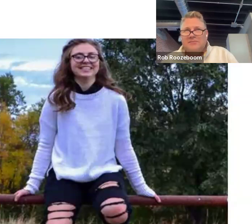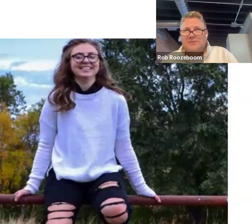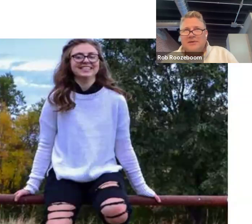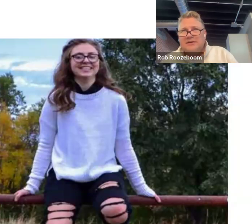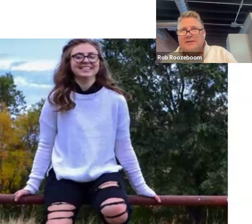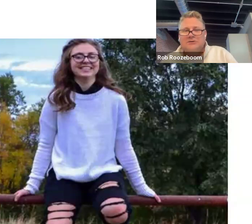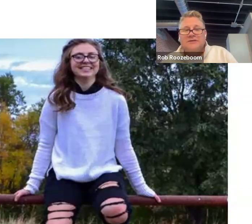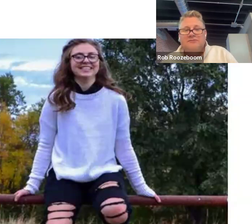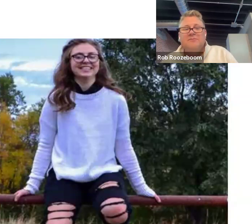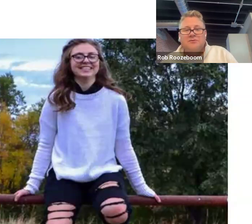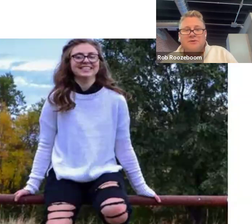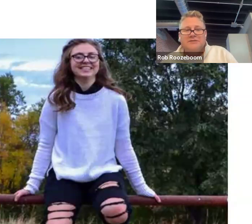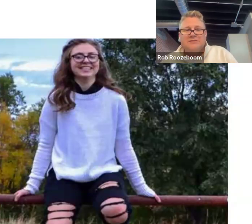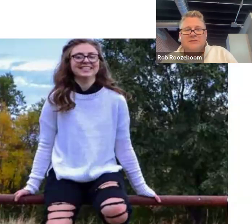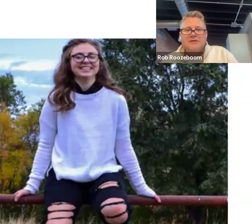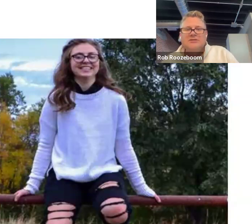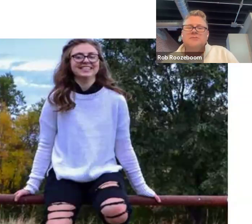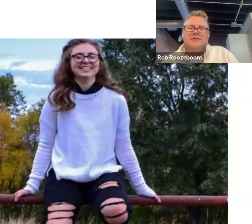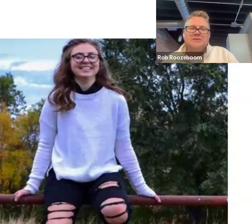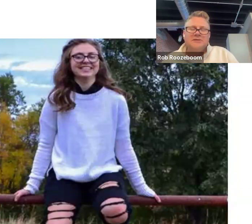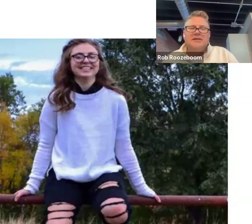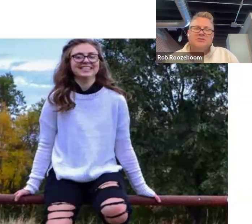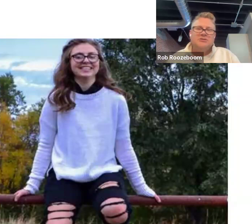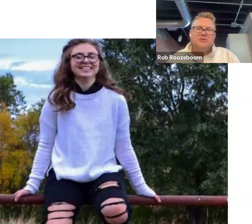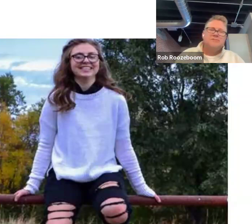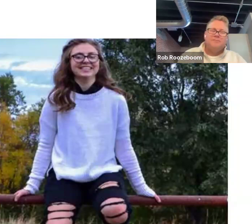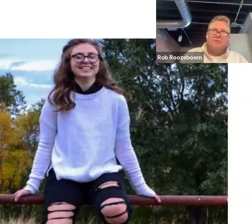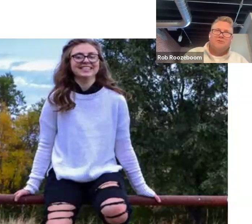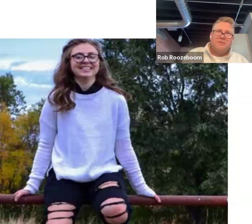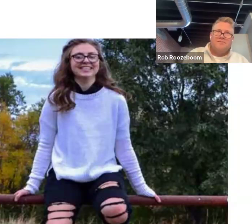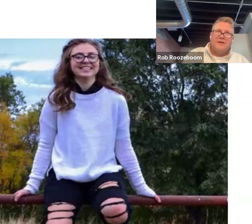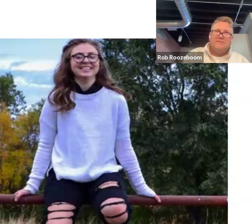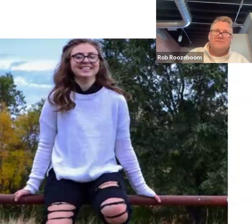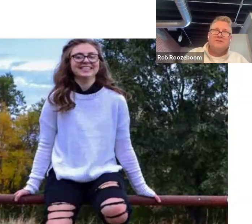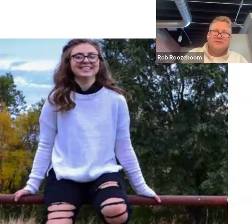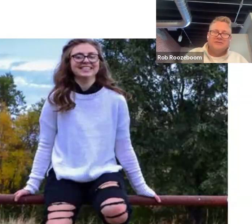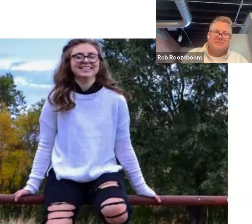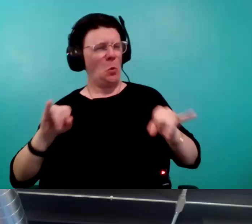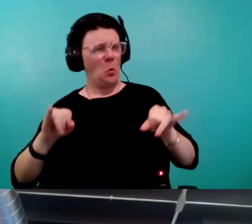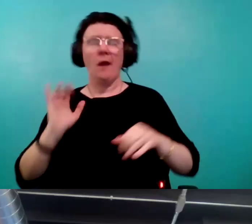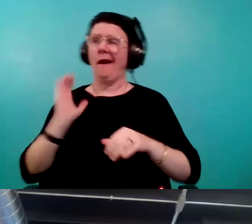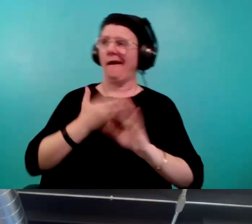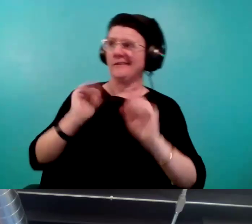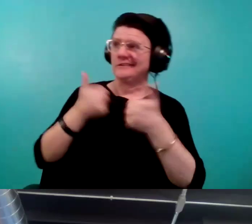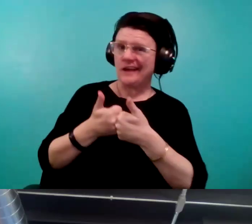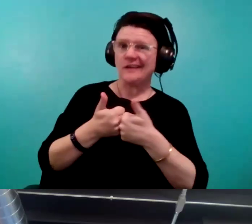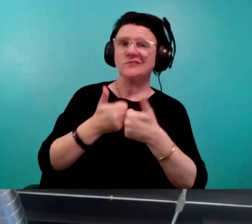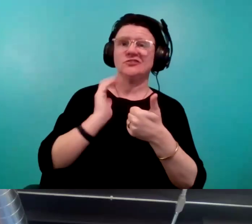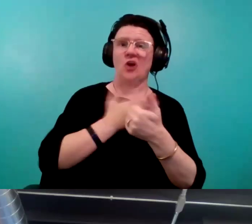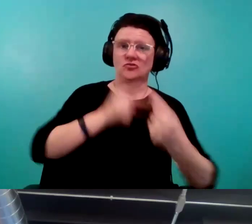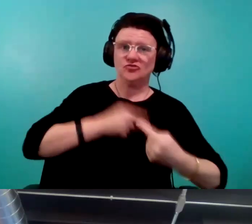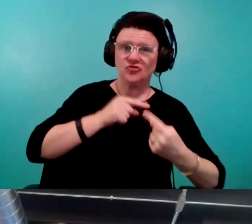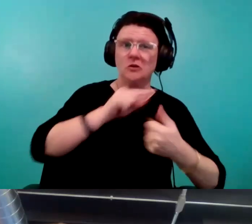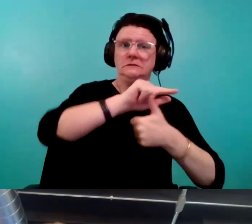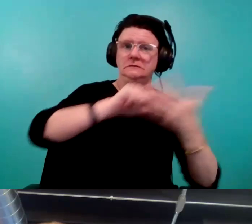educate not only the public in our area, but then also faculty from Northwestern, just about some of the issues, both from physical